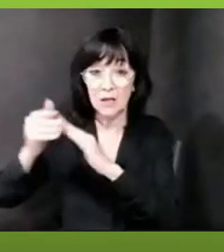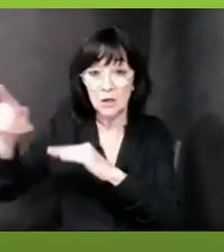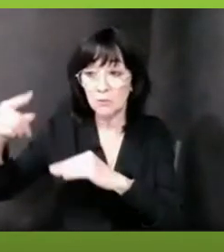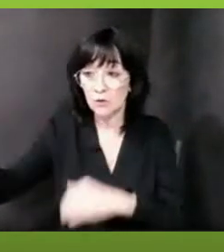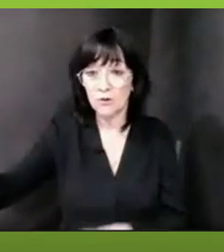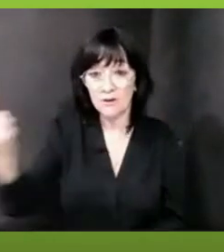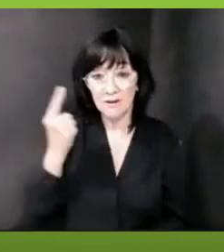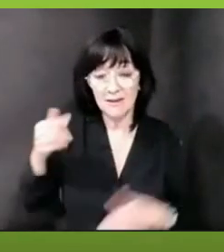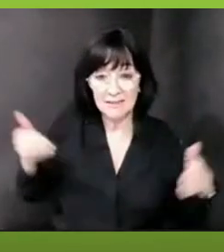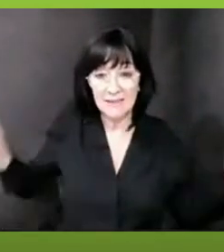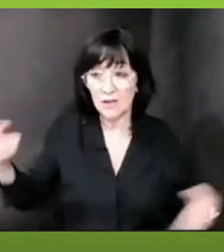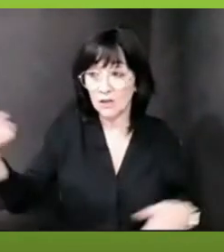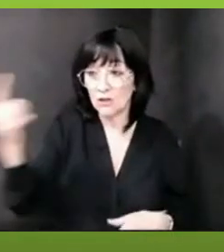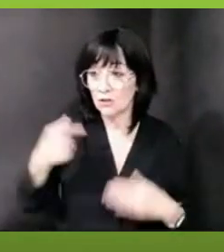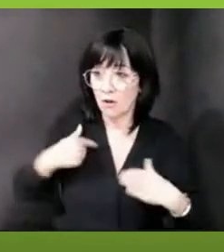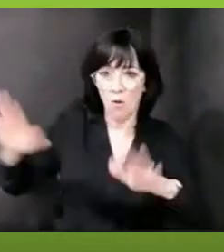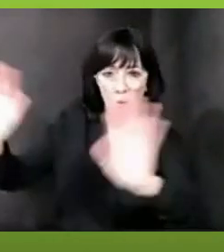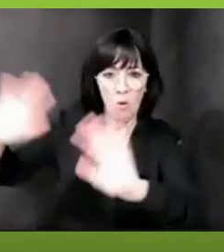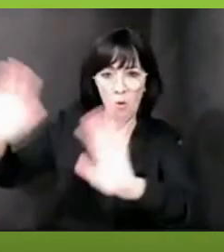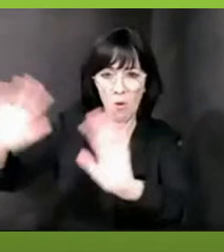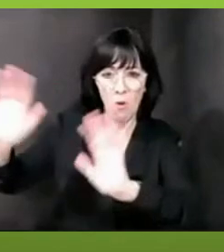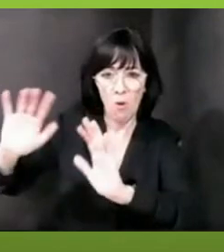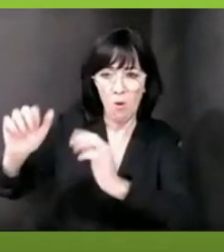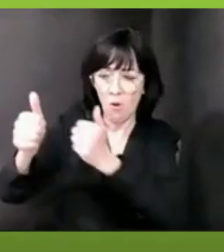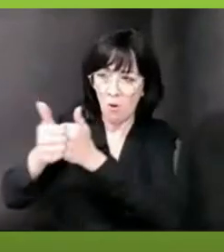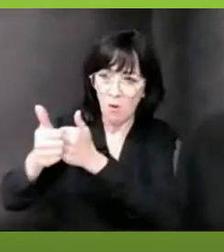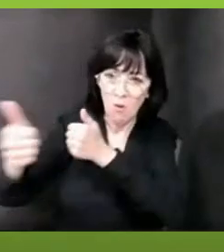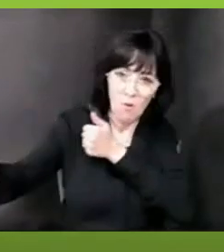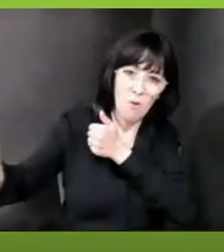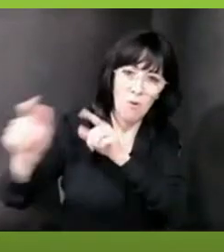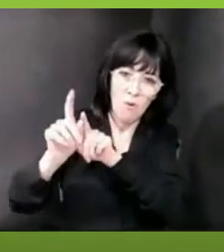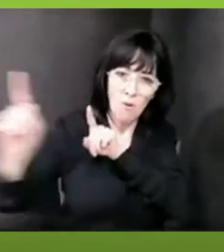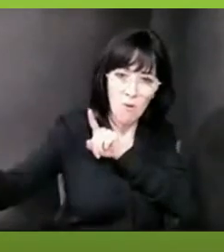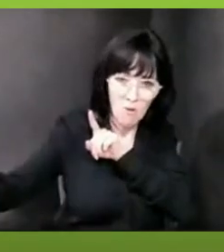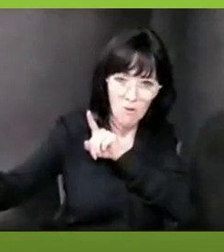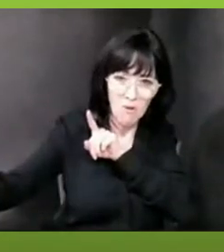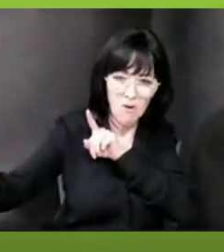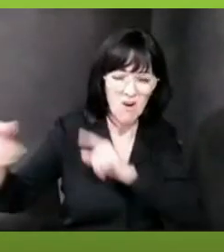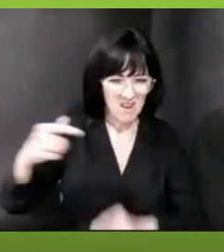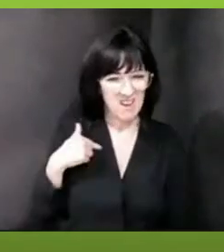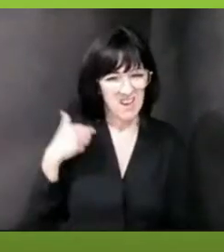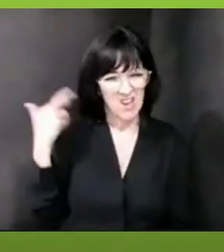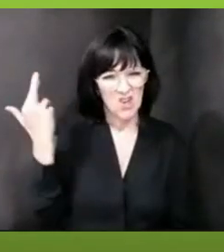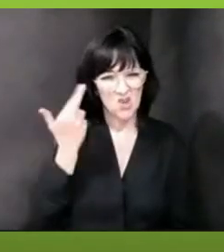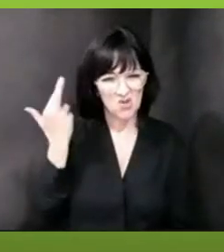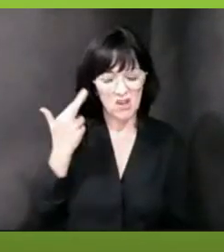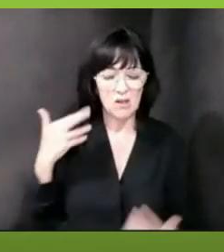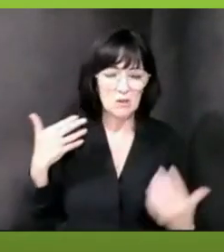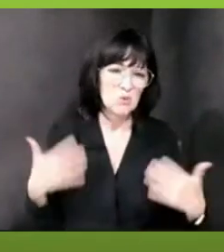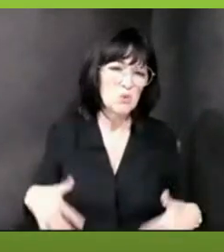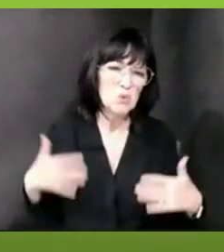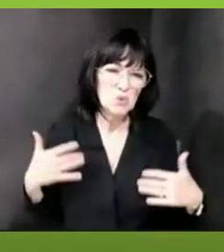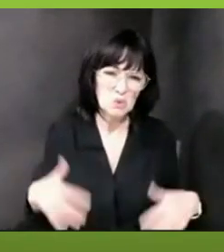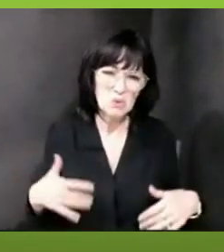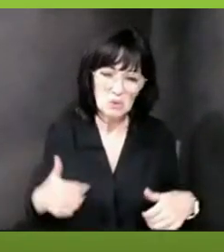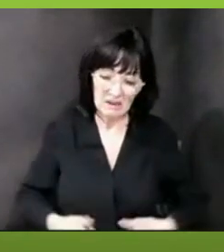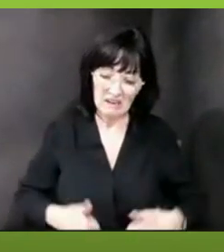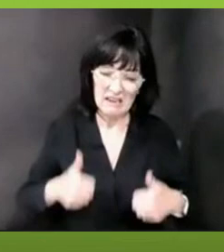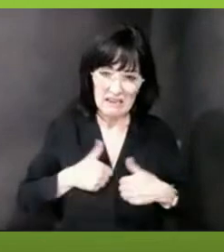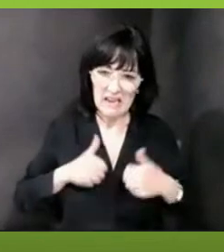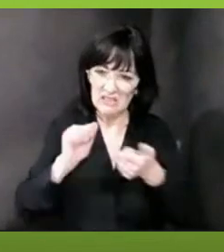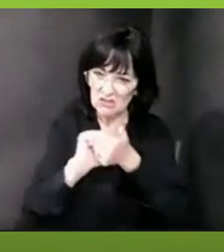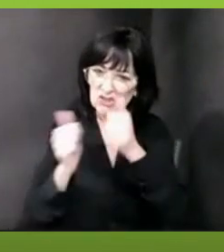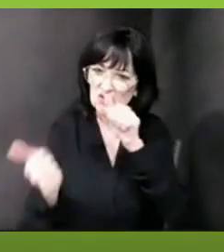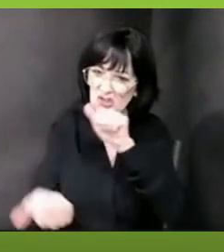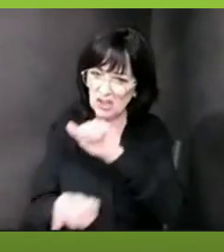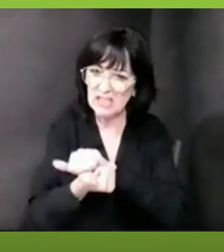back, And that's the moment when I realized, wow, things are going to change. Life is going to change.